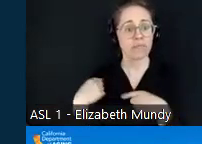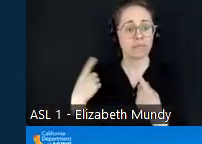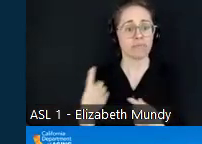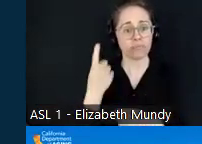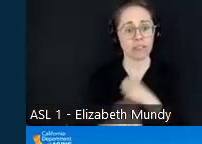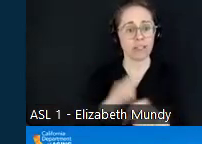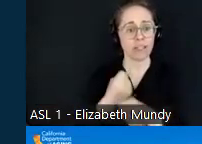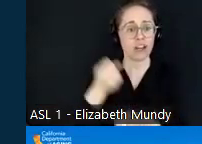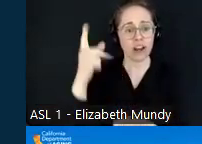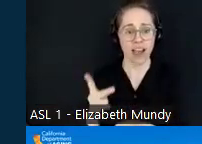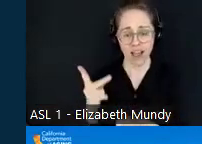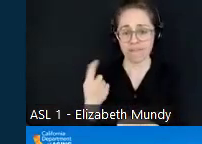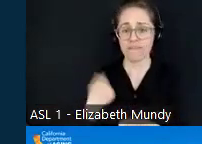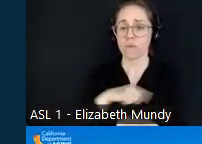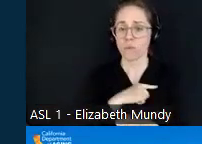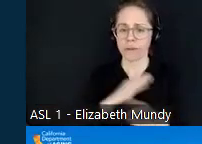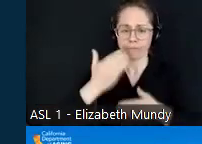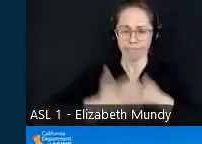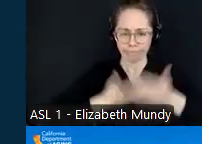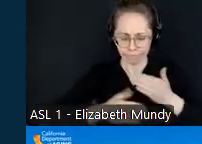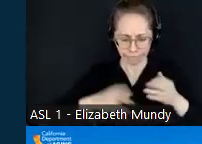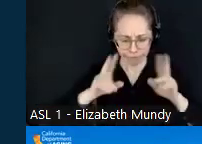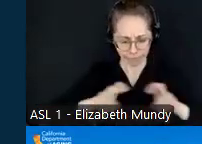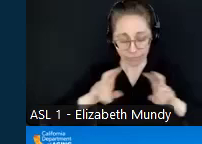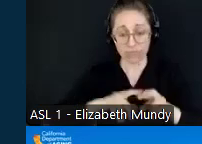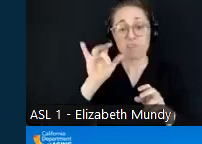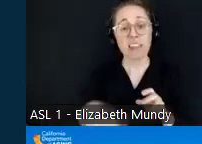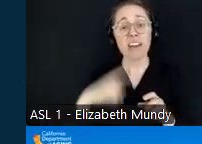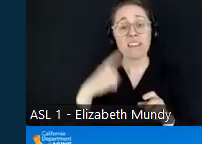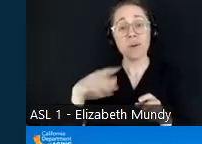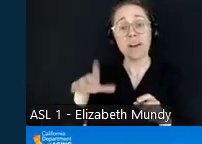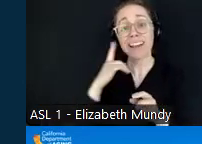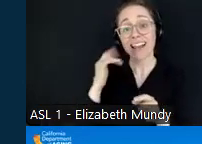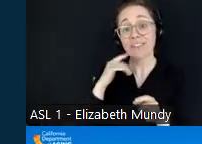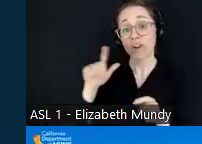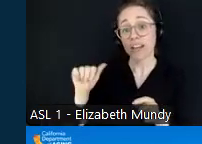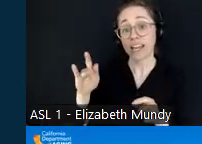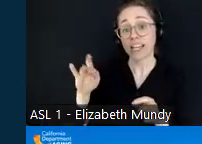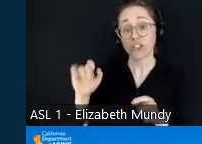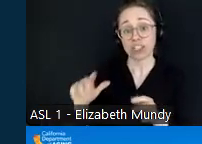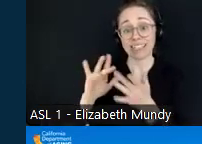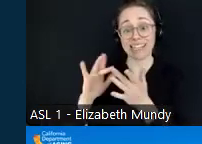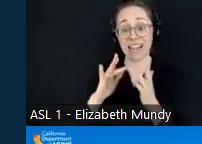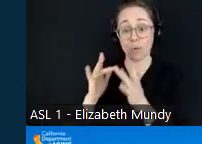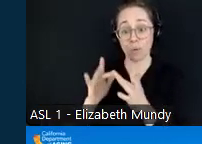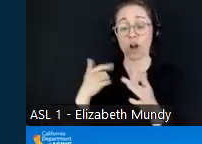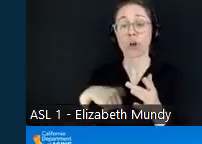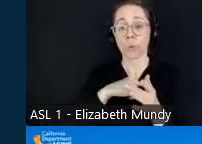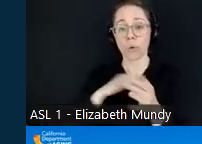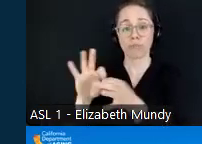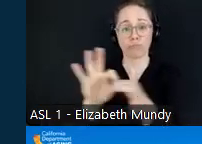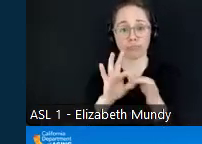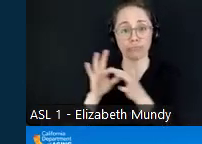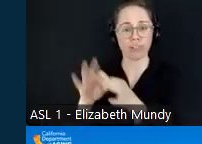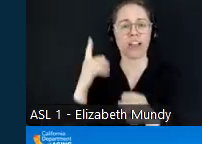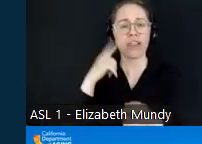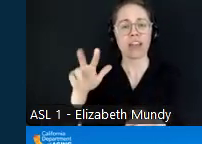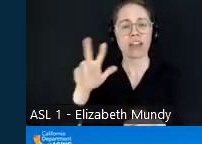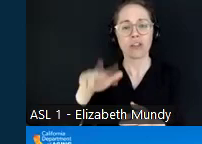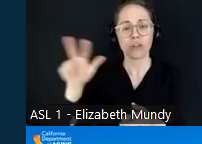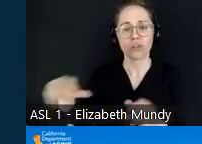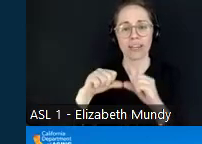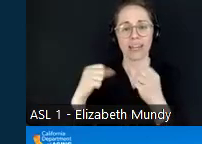to really strengthen the California Aging Network, our network of 33 area agencies on aging, so that